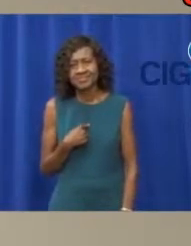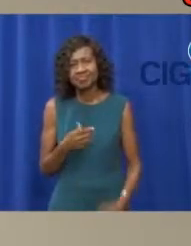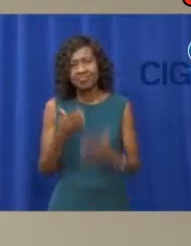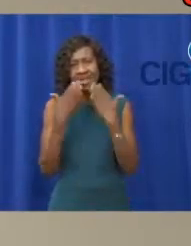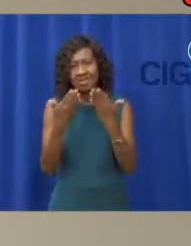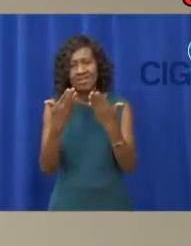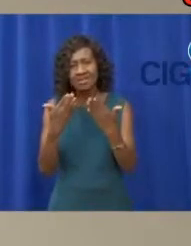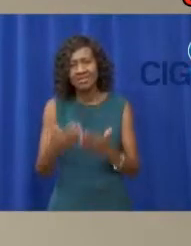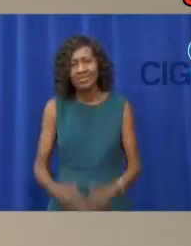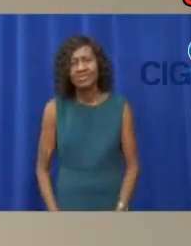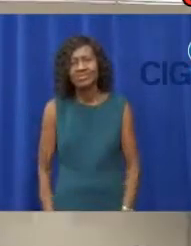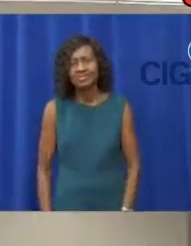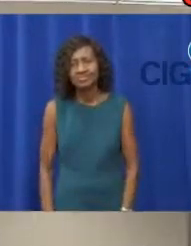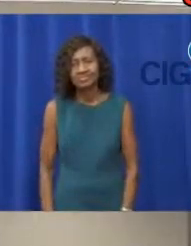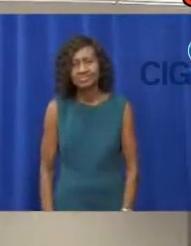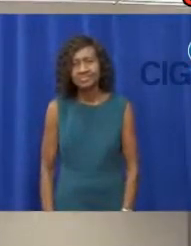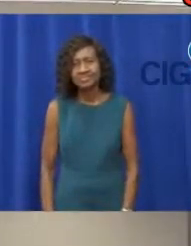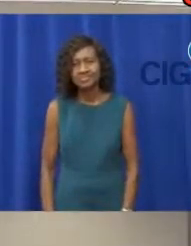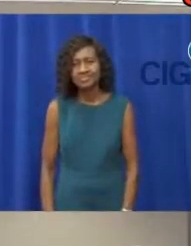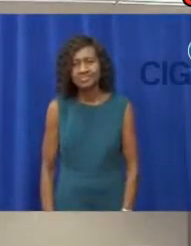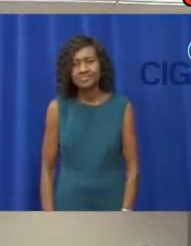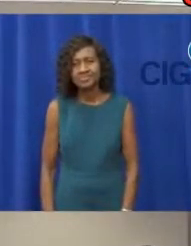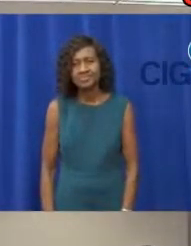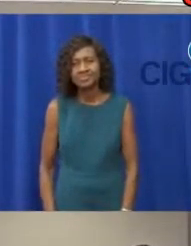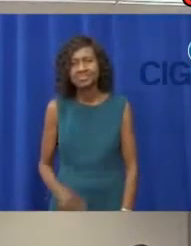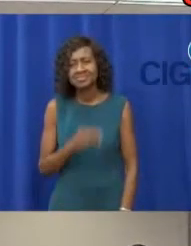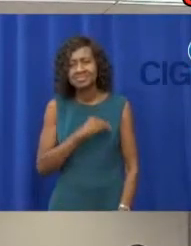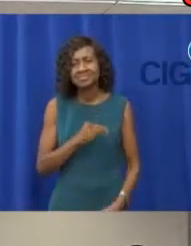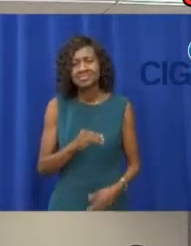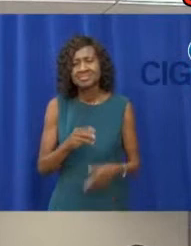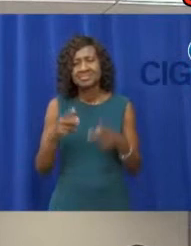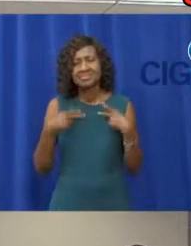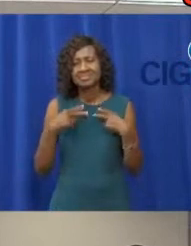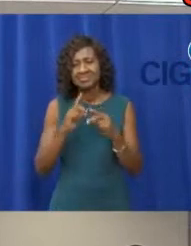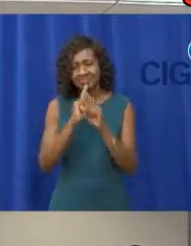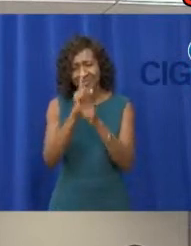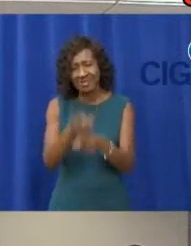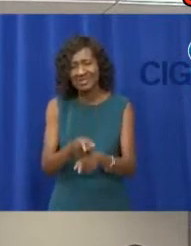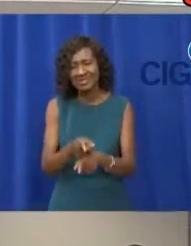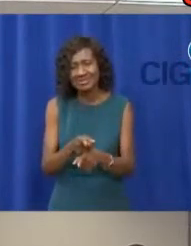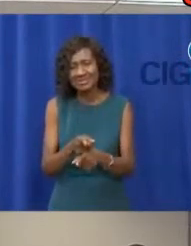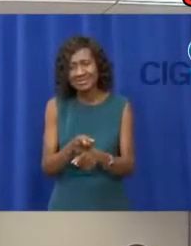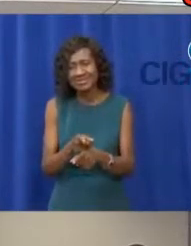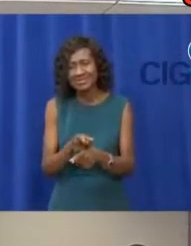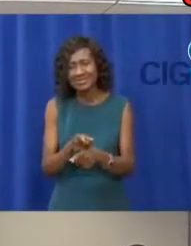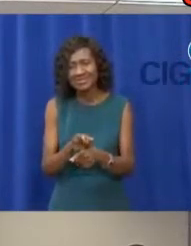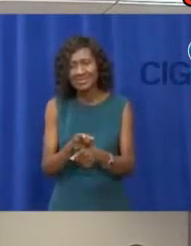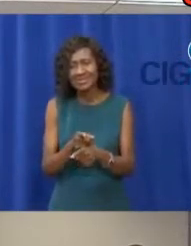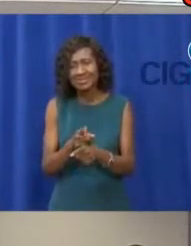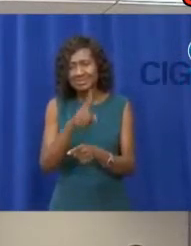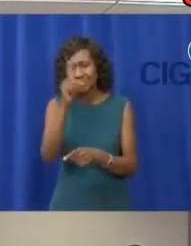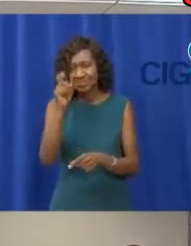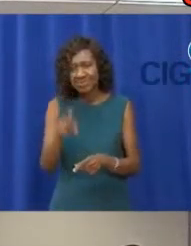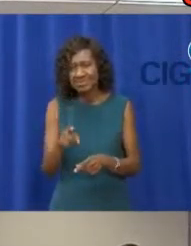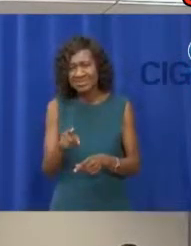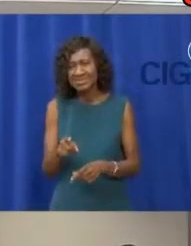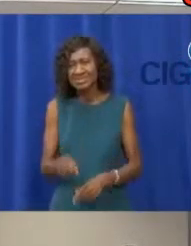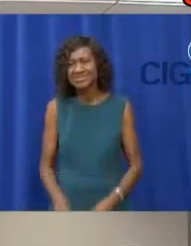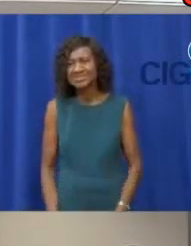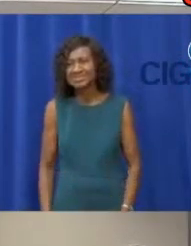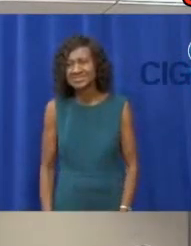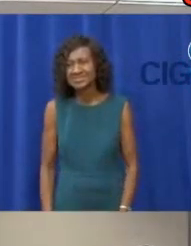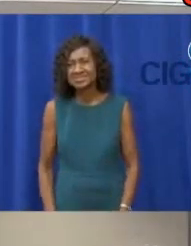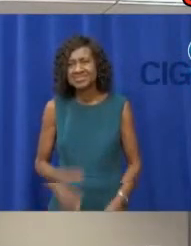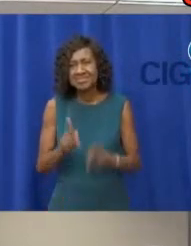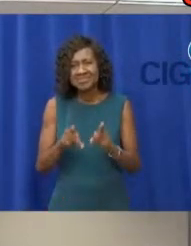Thank you. Thank you. Minister, you've actually answered one of the many questions that was coming into us there, which was about the linguistic update for the day for others